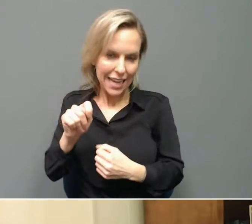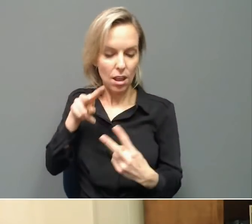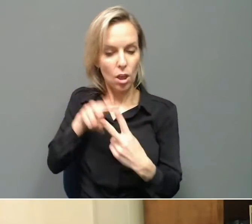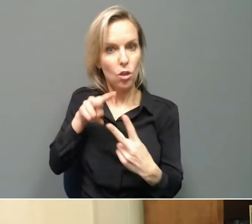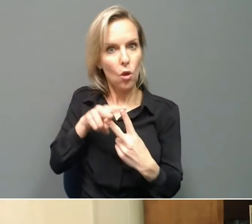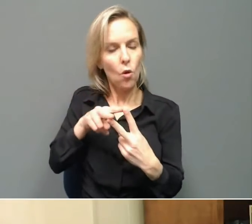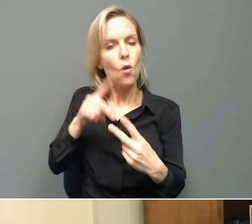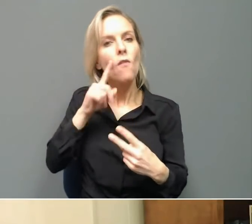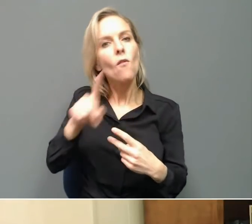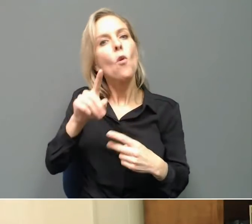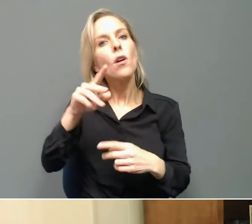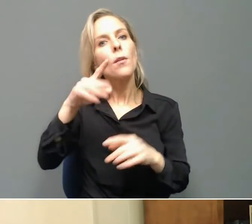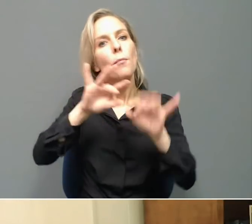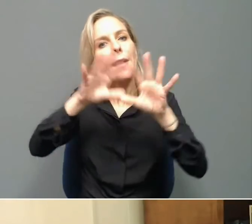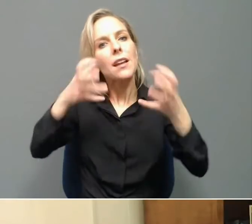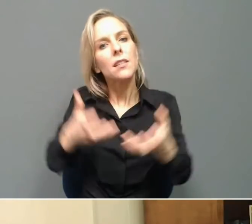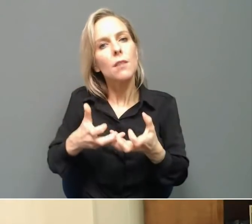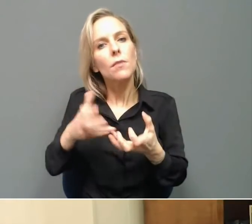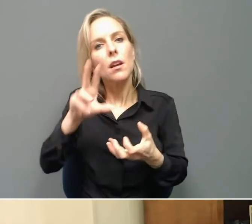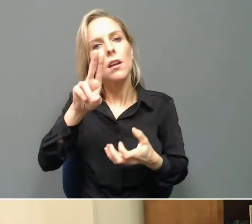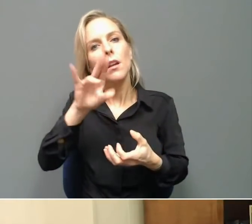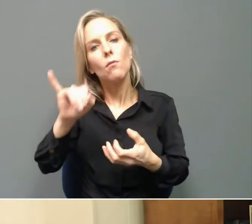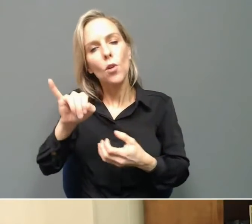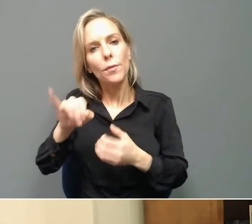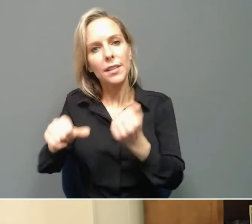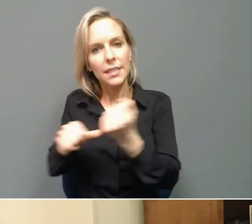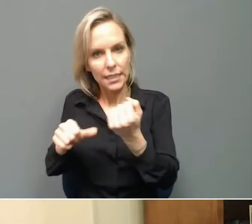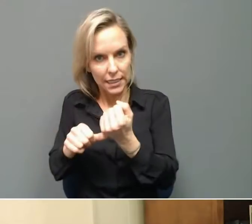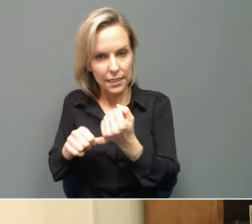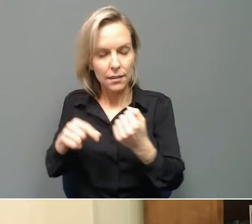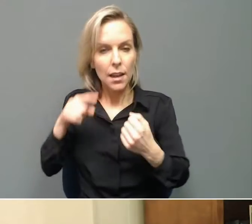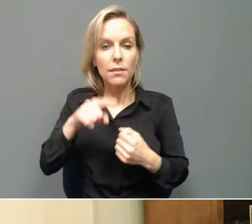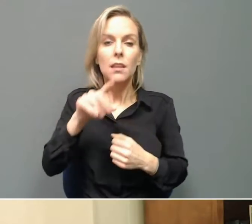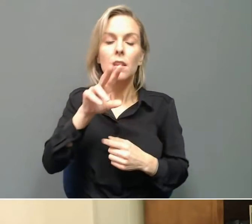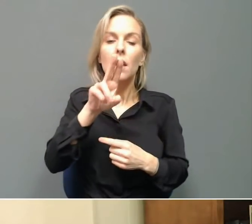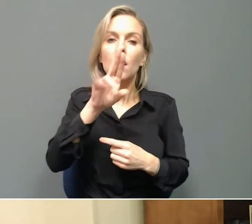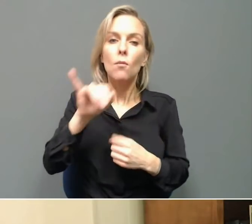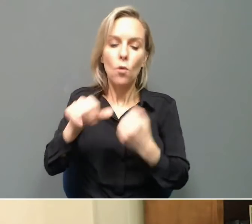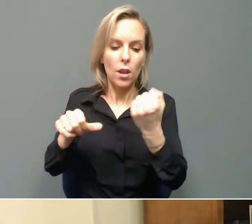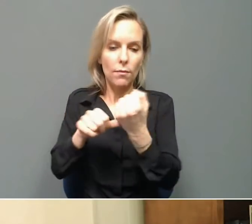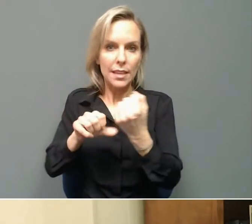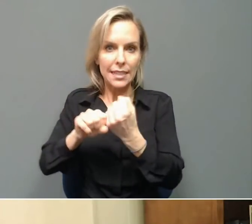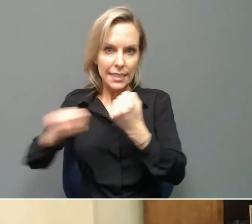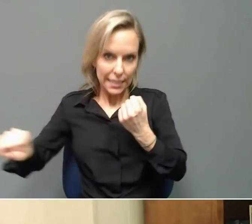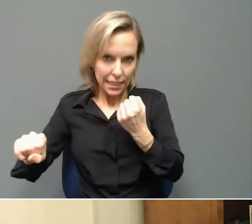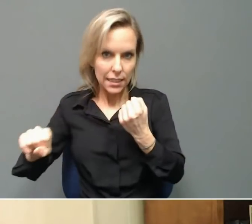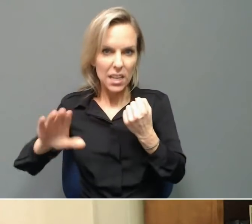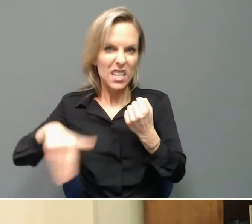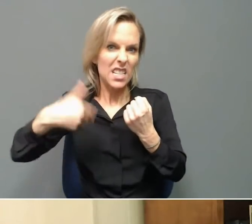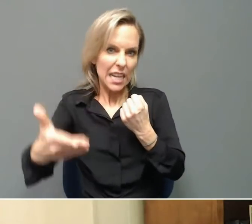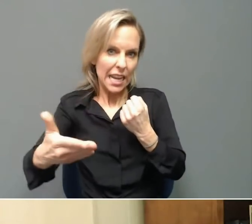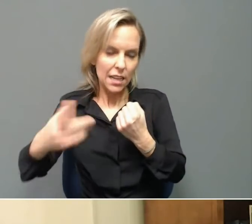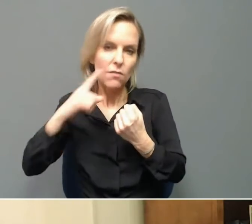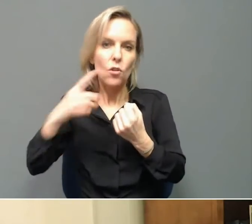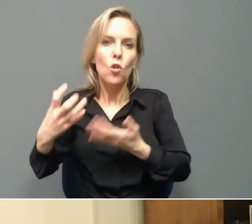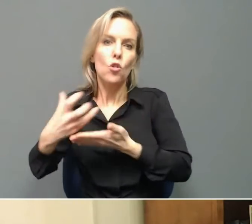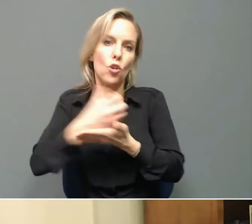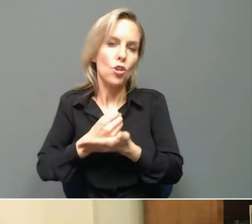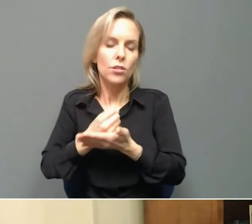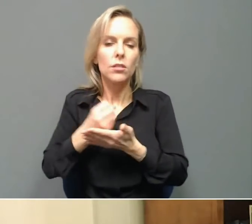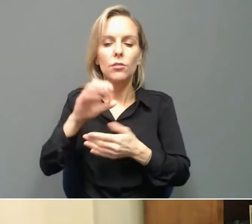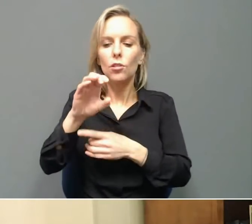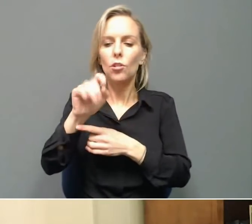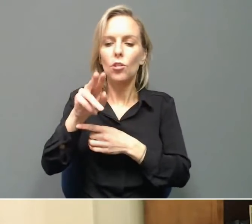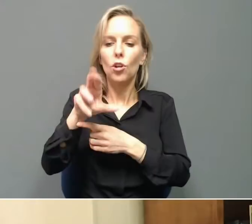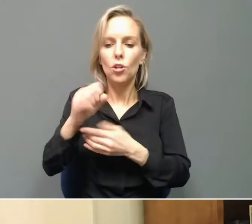unemployment assistance, the pandemic extended unemployment compensation, and the mixed earners unemployment compensation. Those